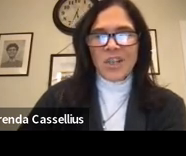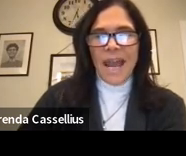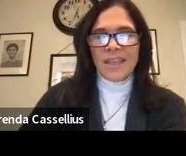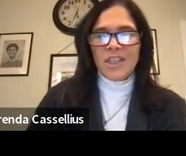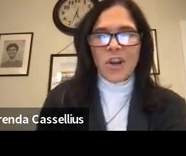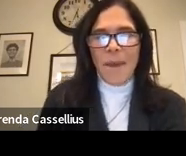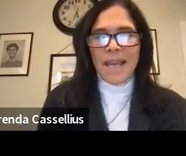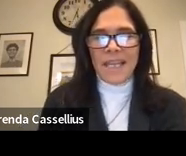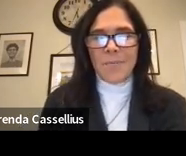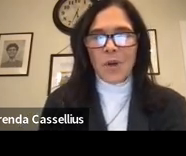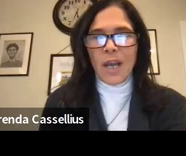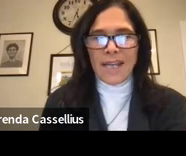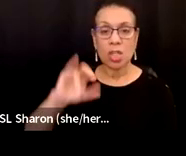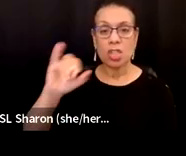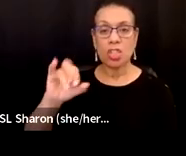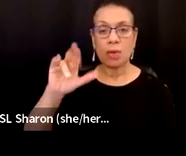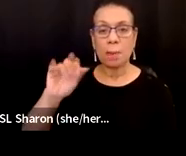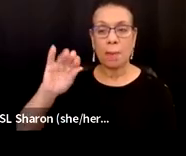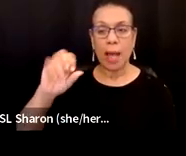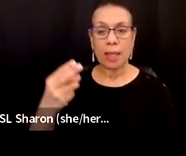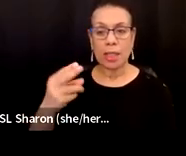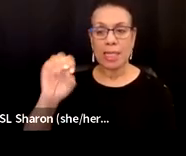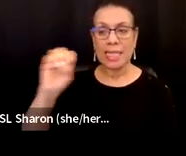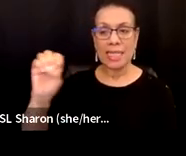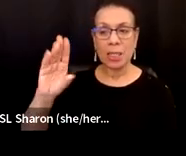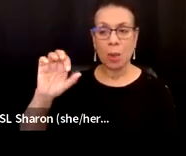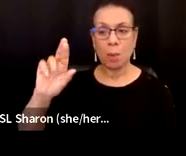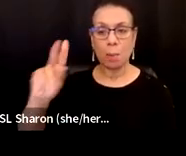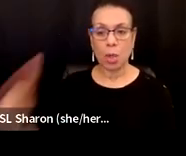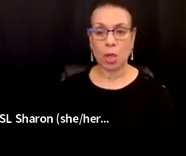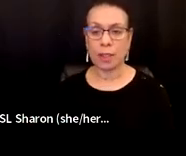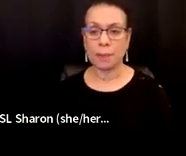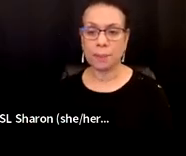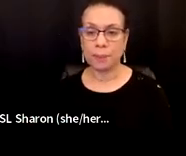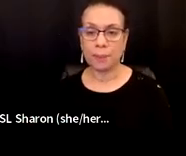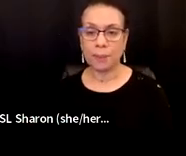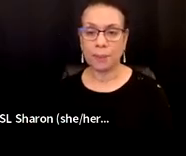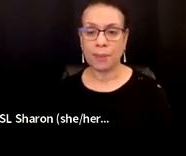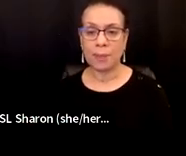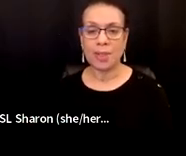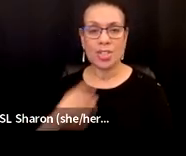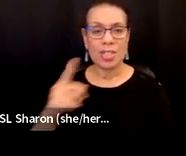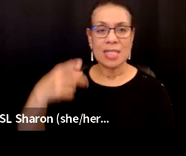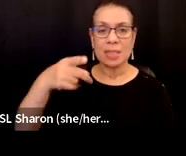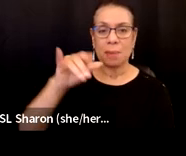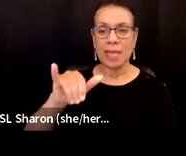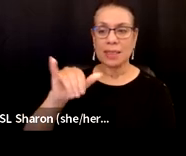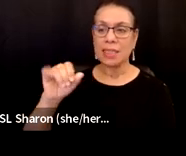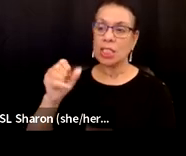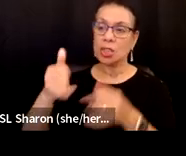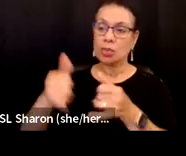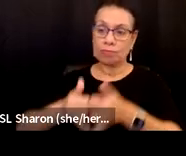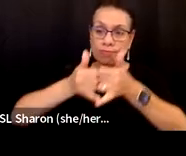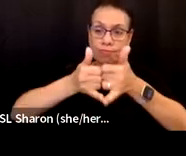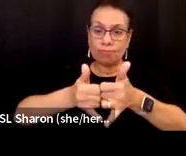a senior at the jeremiah e burke high school in dorchester has been selected as a posse scholar and will be attending